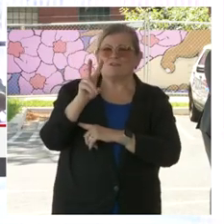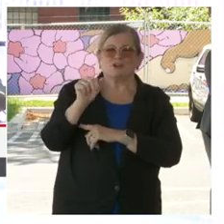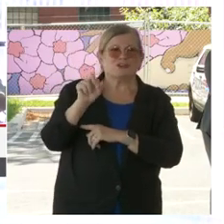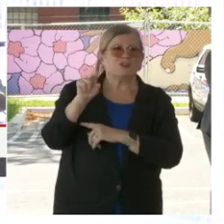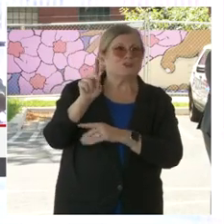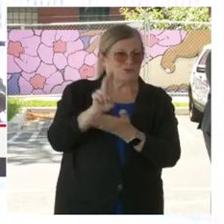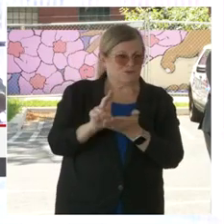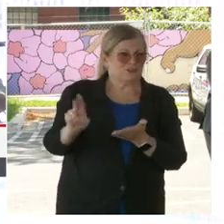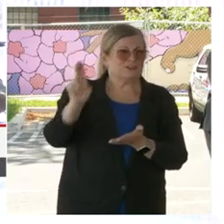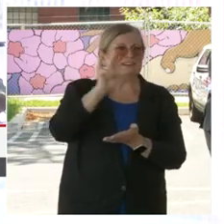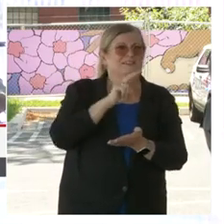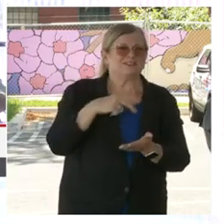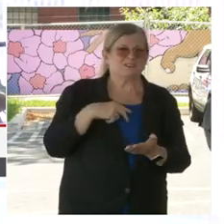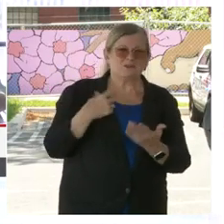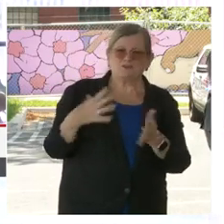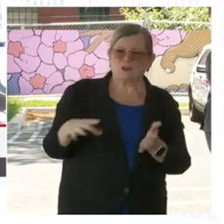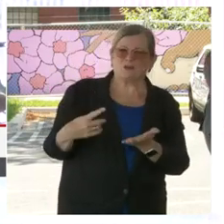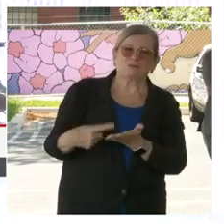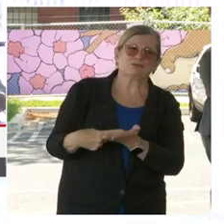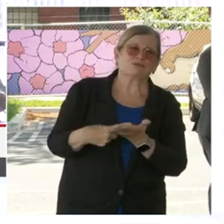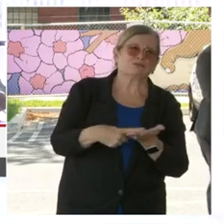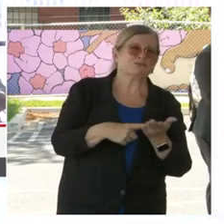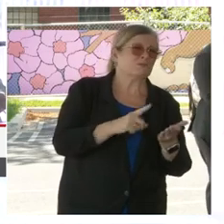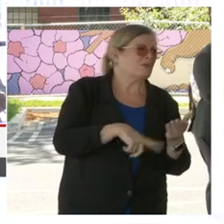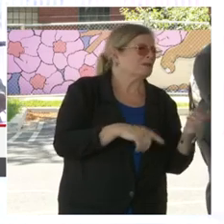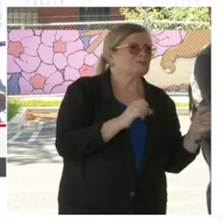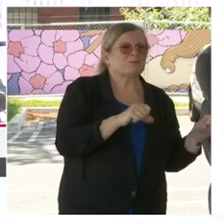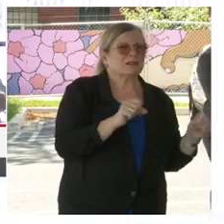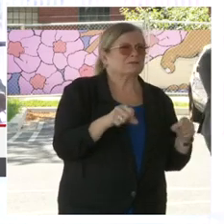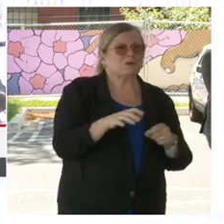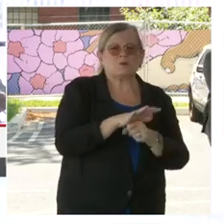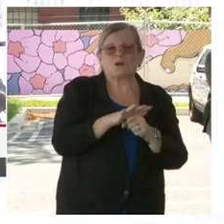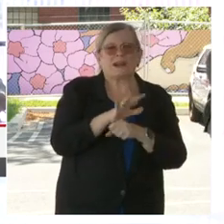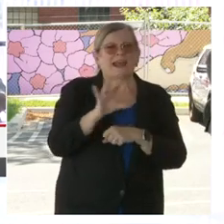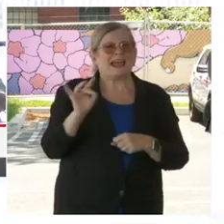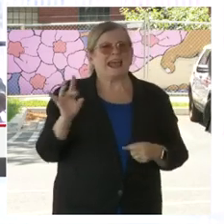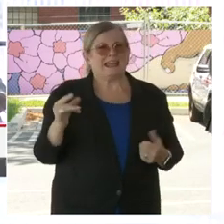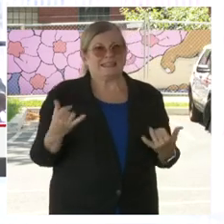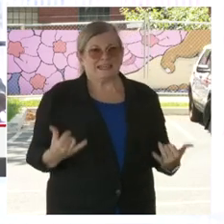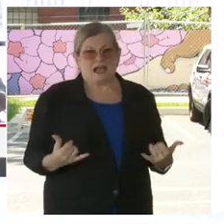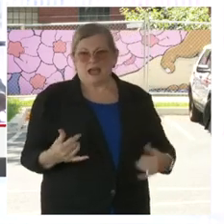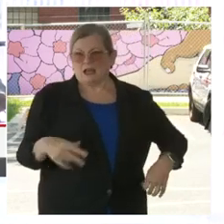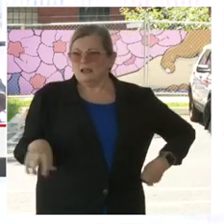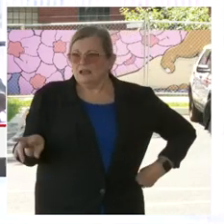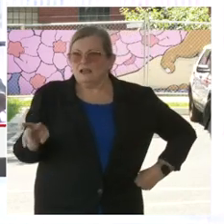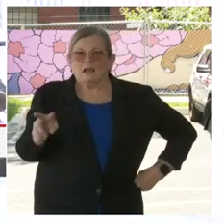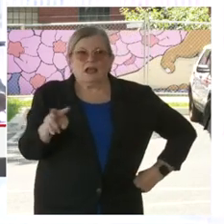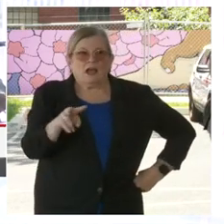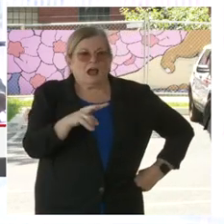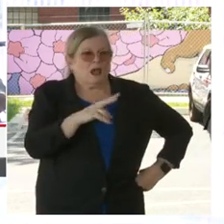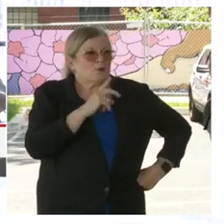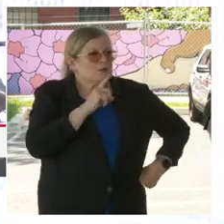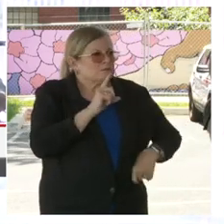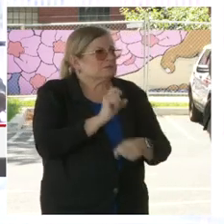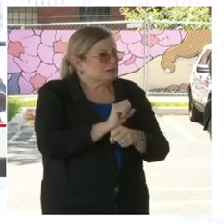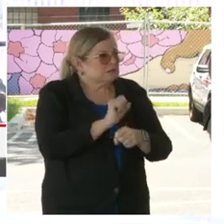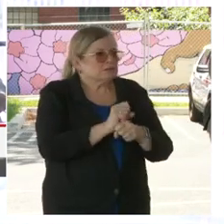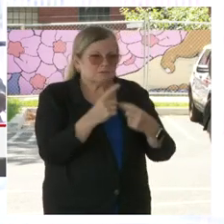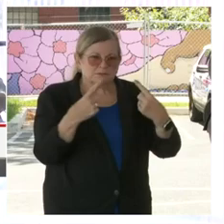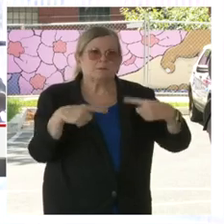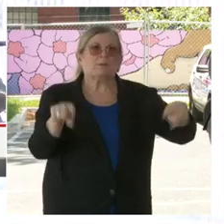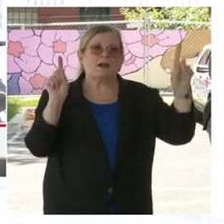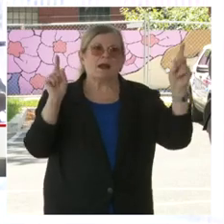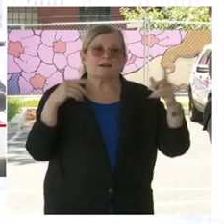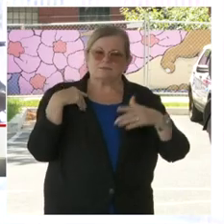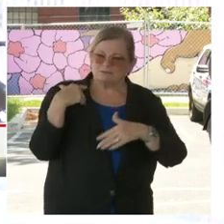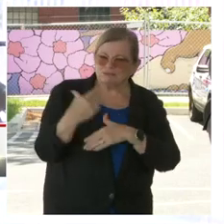the possibilities of what can be possible right here in the great Ward 8. And now we're seeing this vision come to fruition. So I'm excited to be here today to